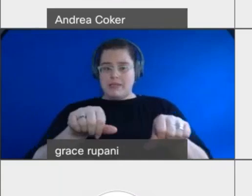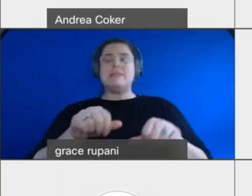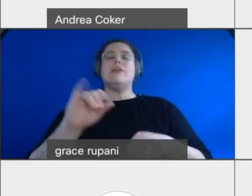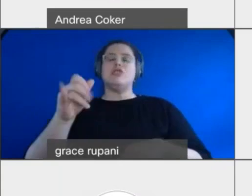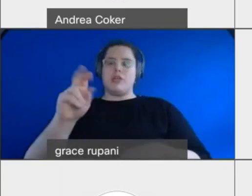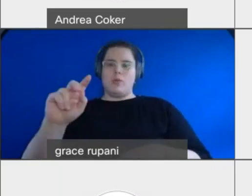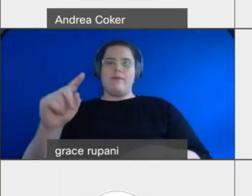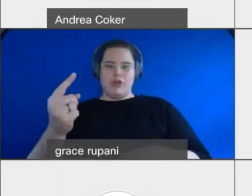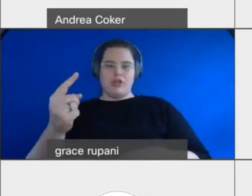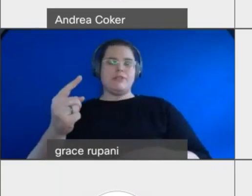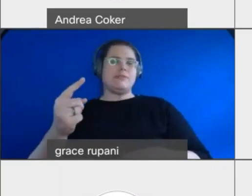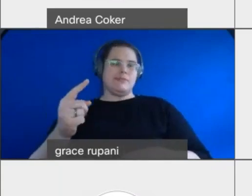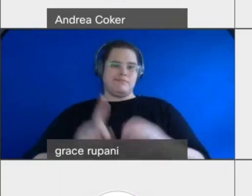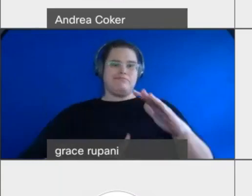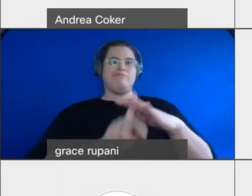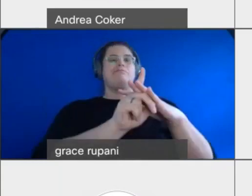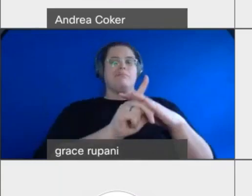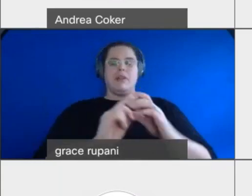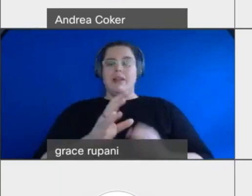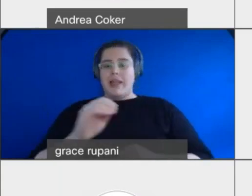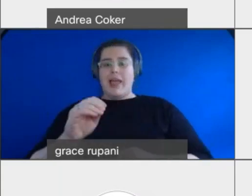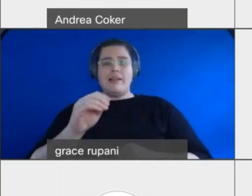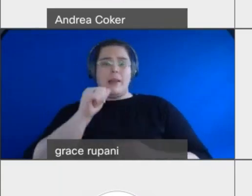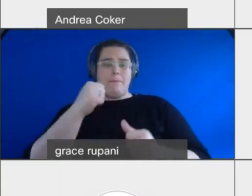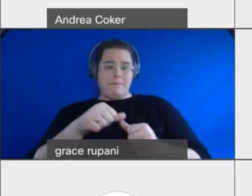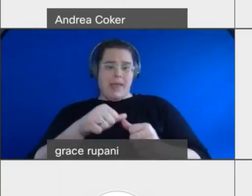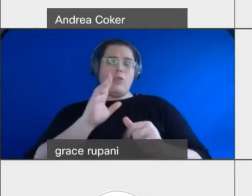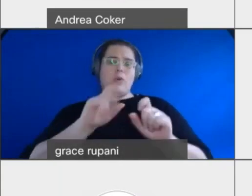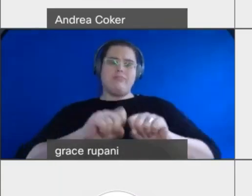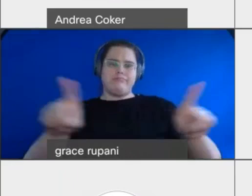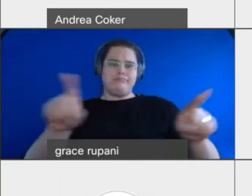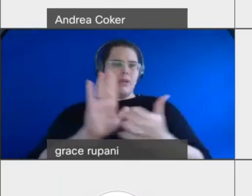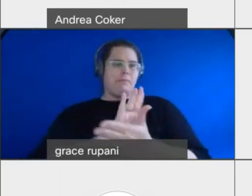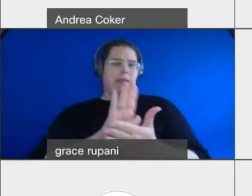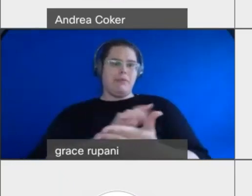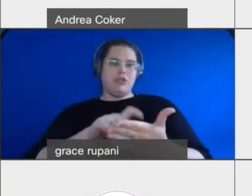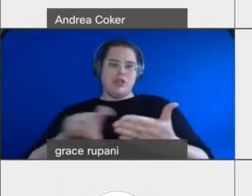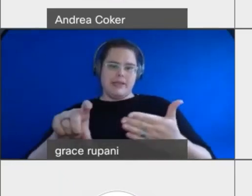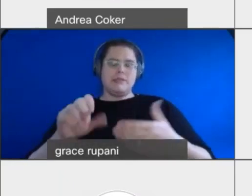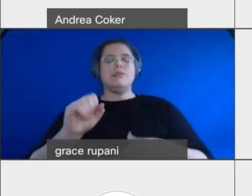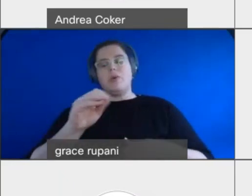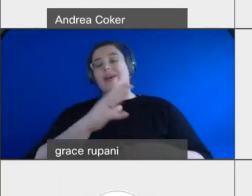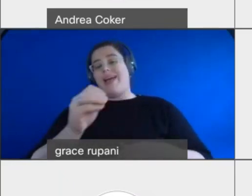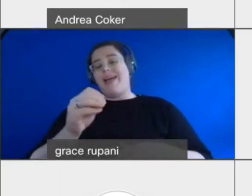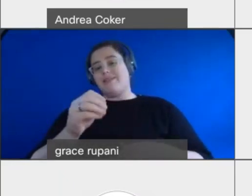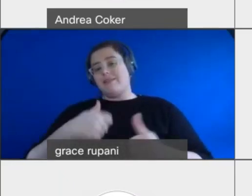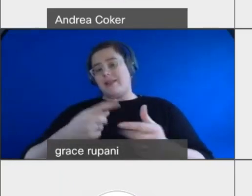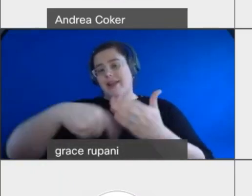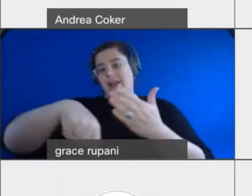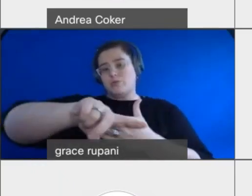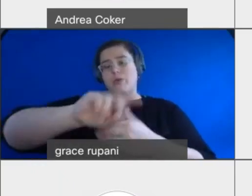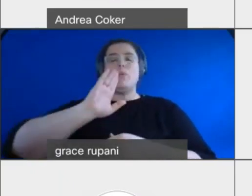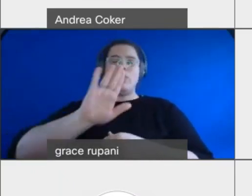checks will be coming in the mail, and we'll provide an update next week about what that means for the folks we